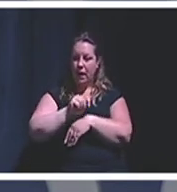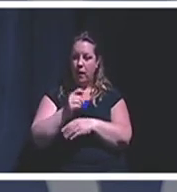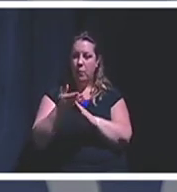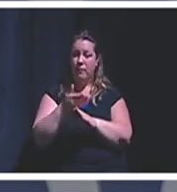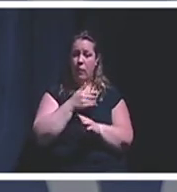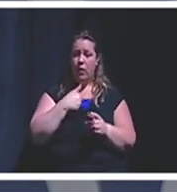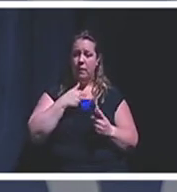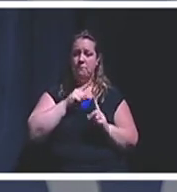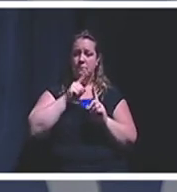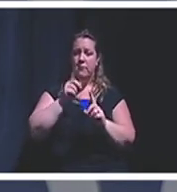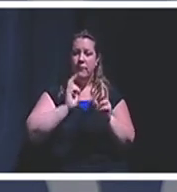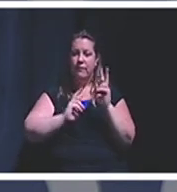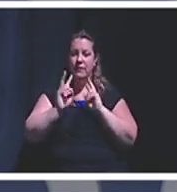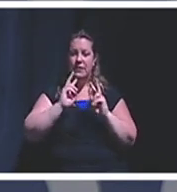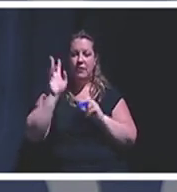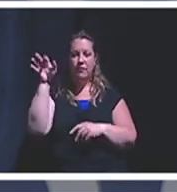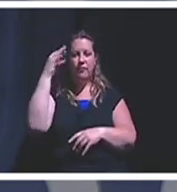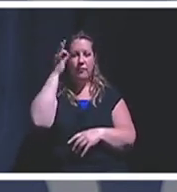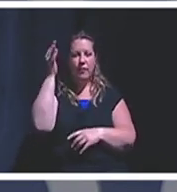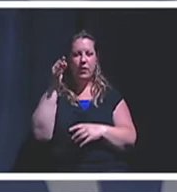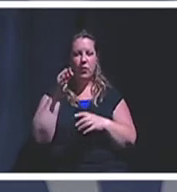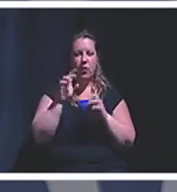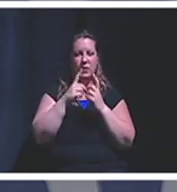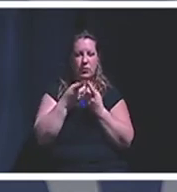visiting federal district court judge.